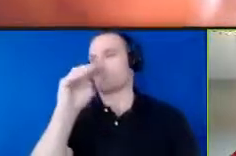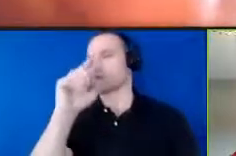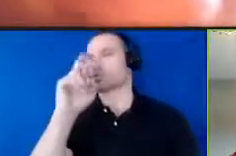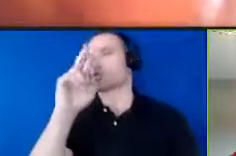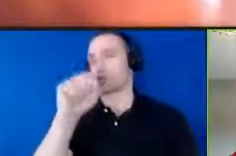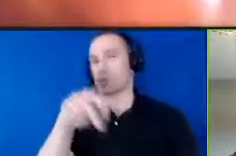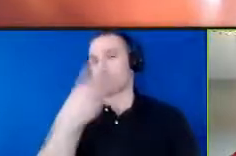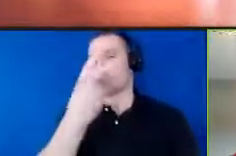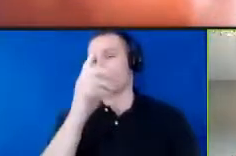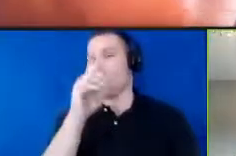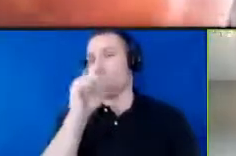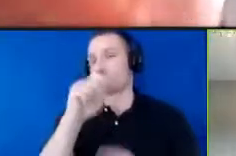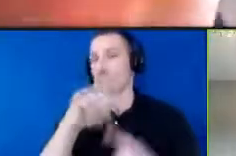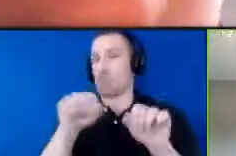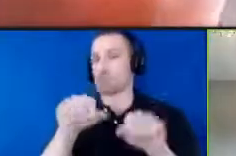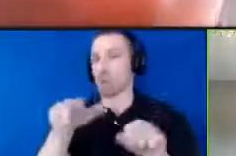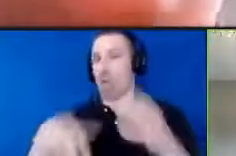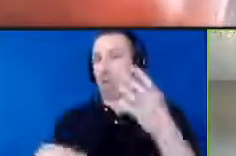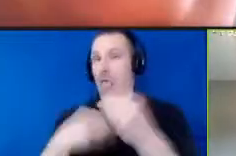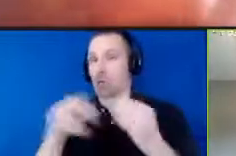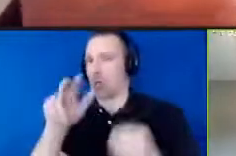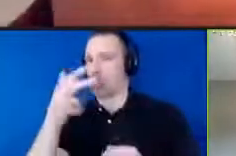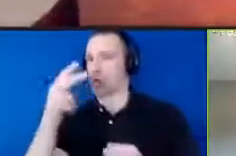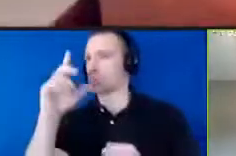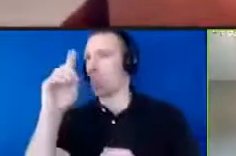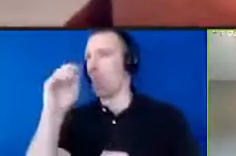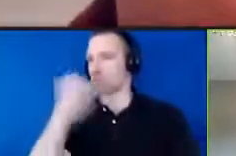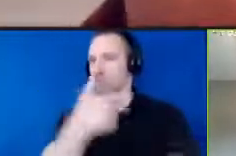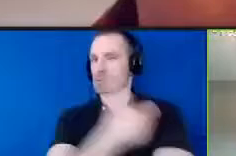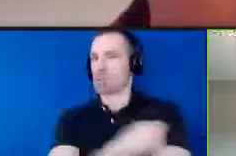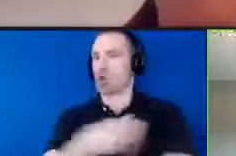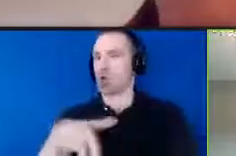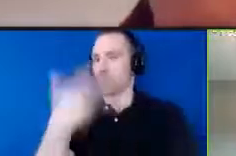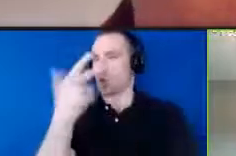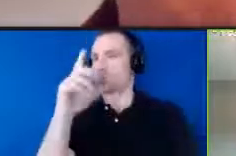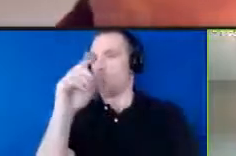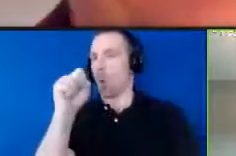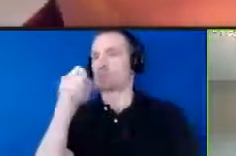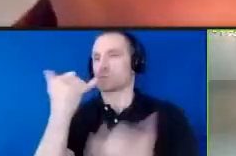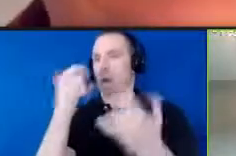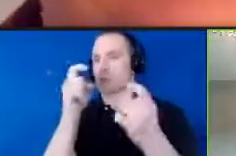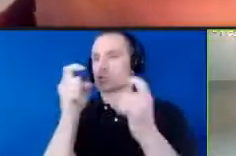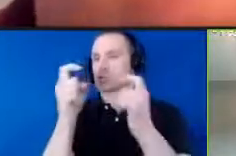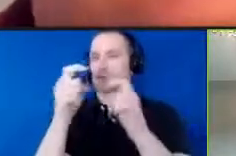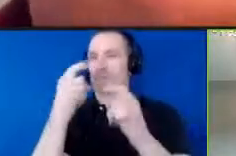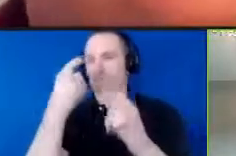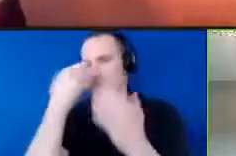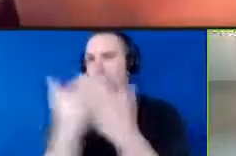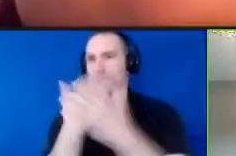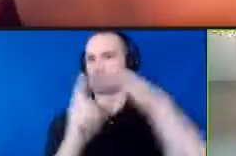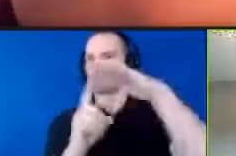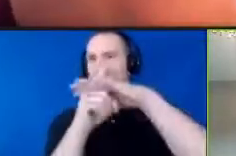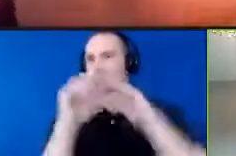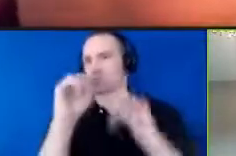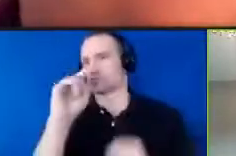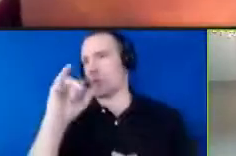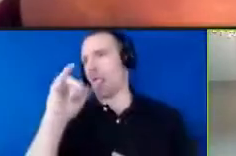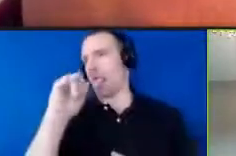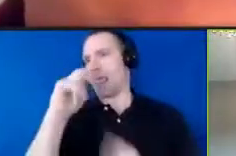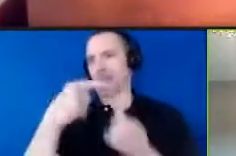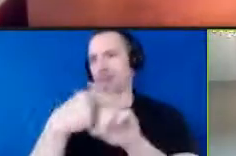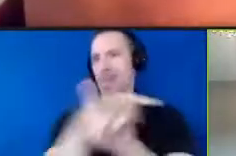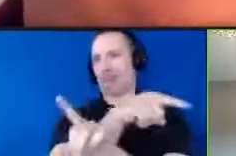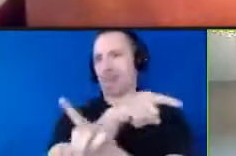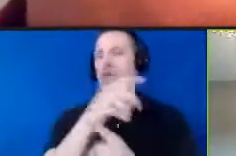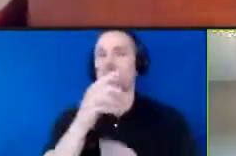3-dose series, with the 3rd dose being specifically adapted for the strains that are circulating. Johnson & Johnson's also looking